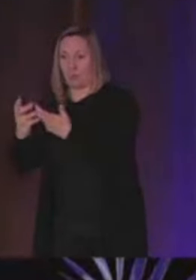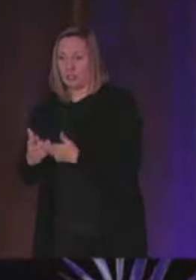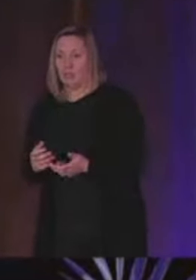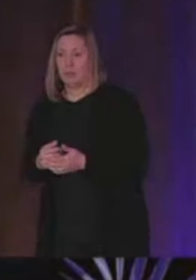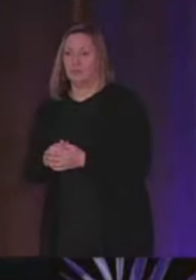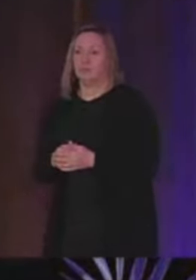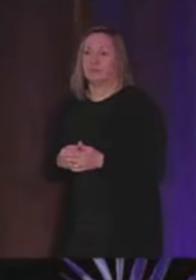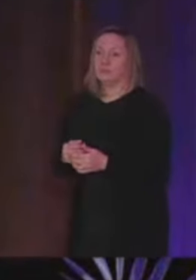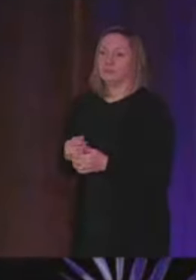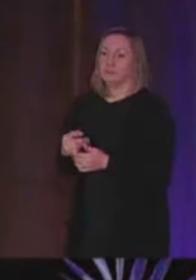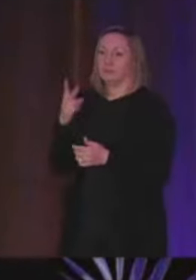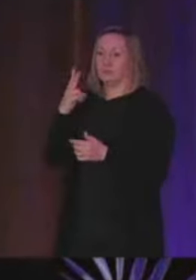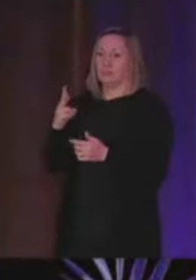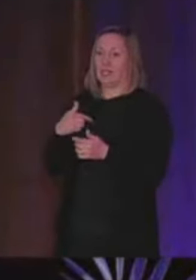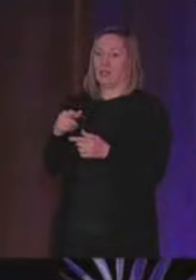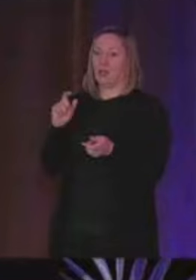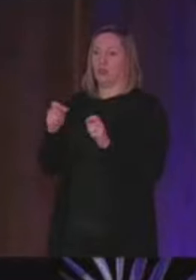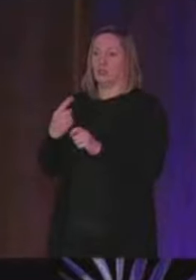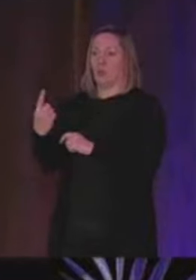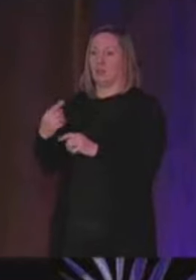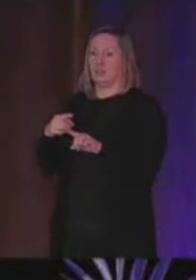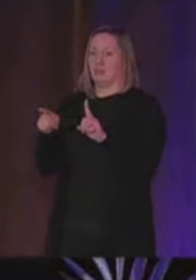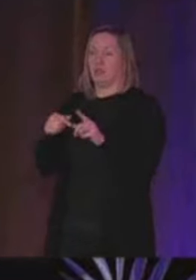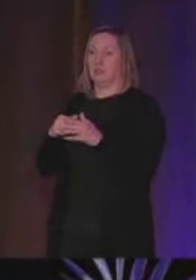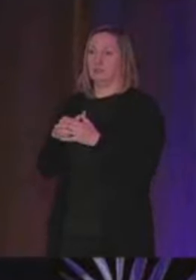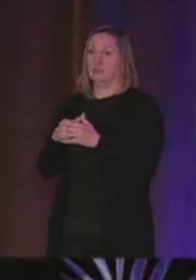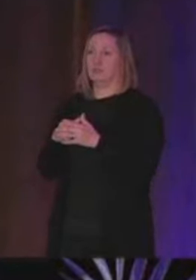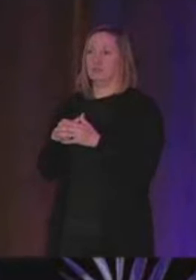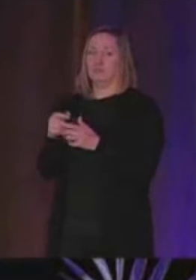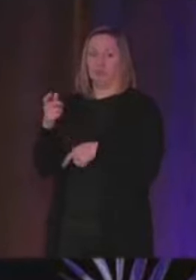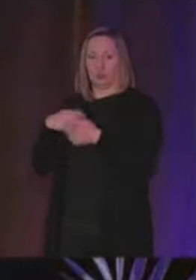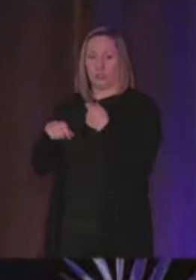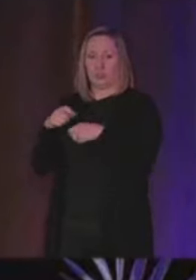can see, I can alter one, but the proportions will switch.